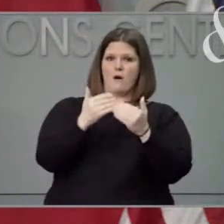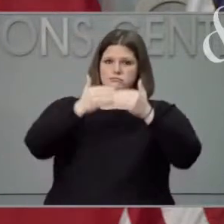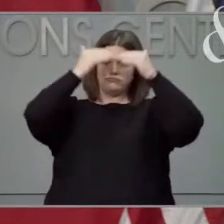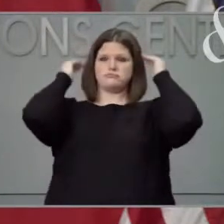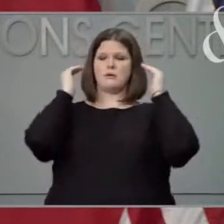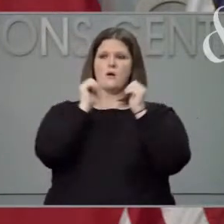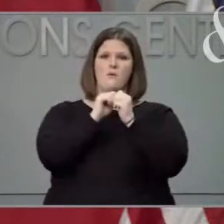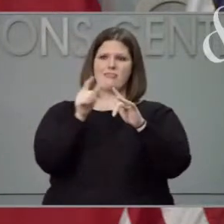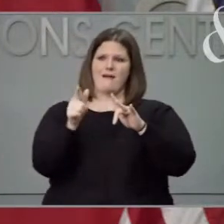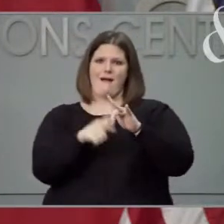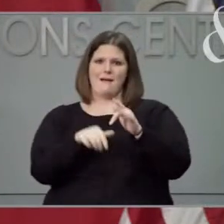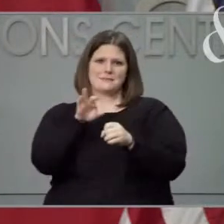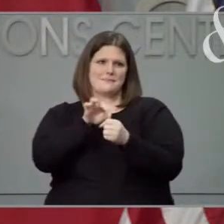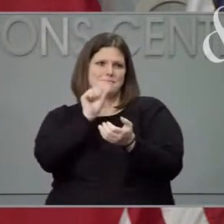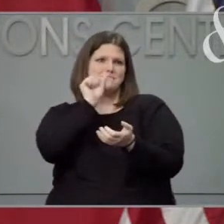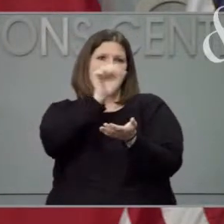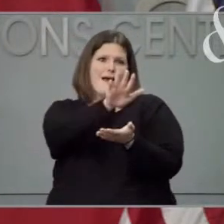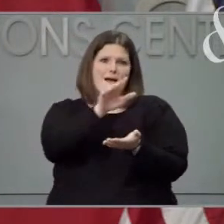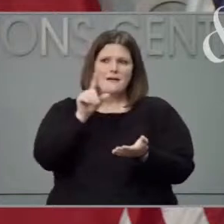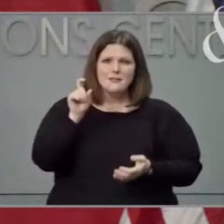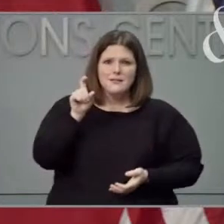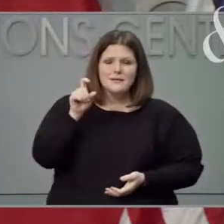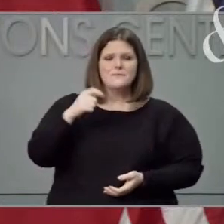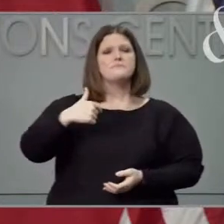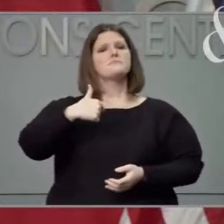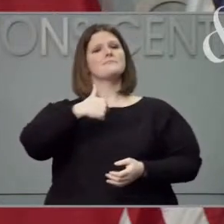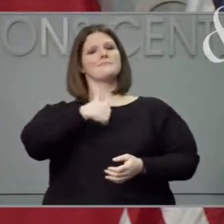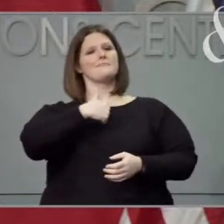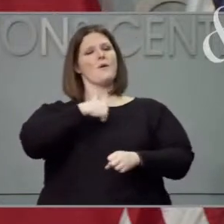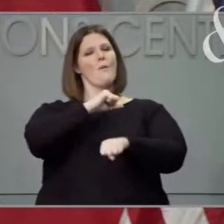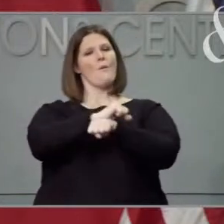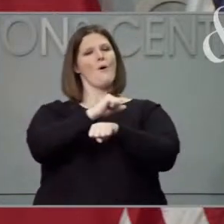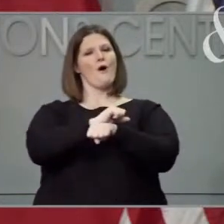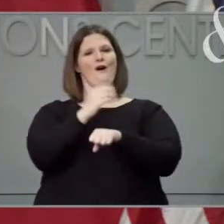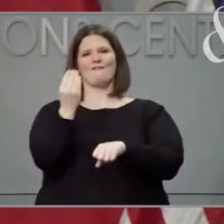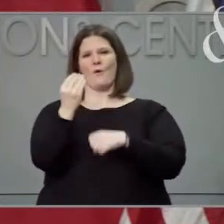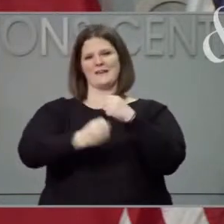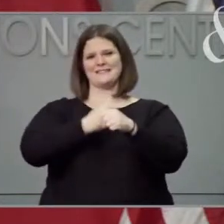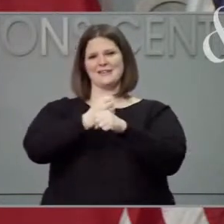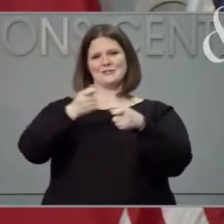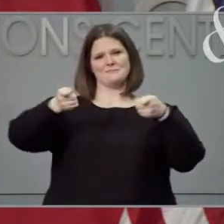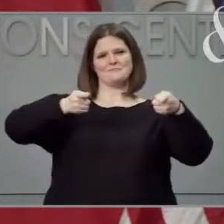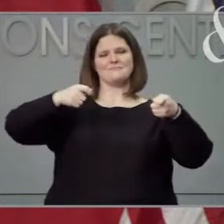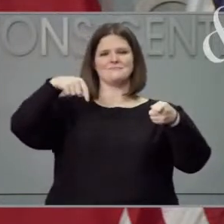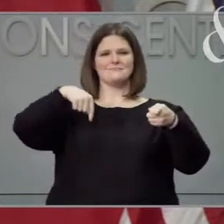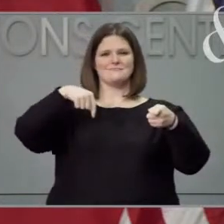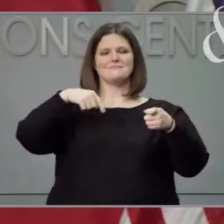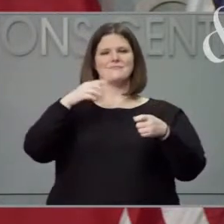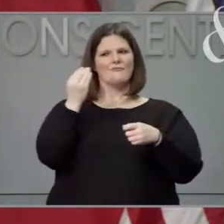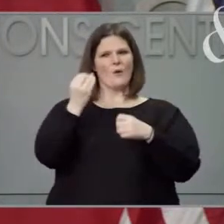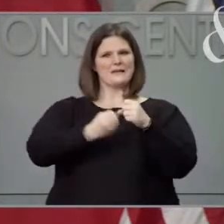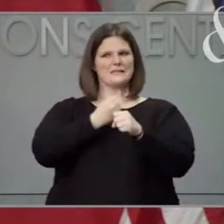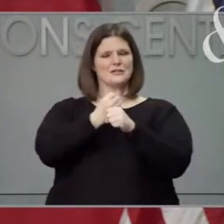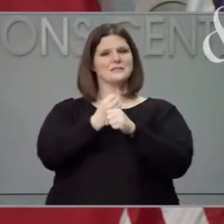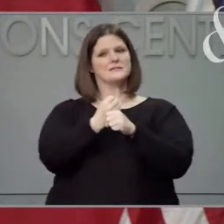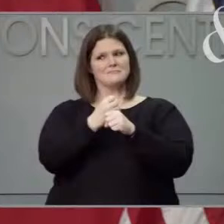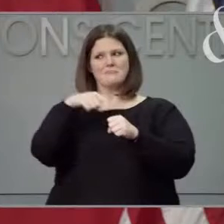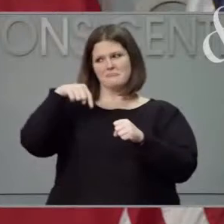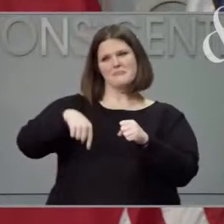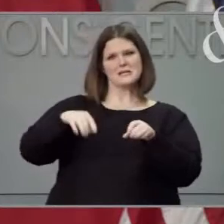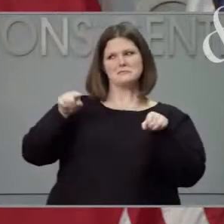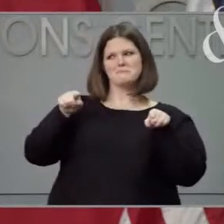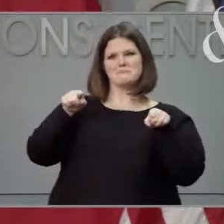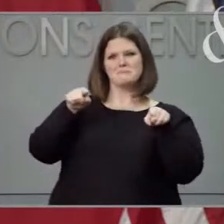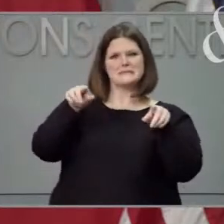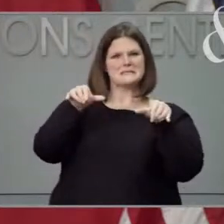process been like for you guys? My 14 years of election administration, this is pretty step for step